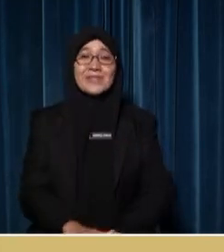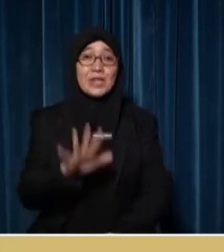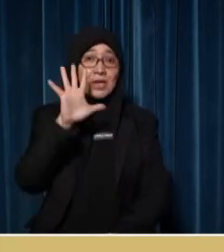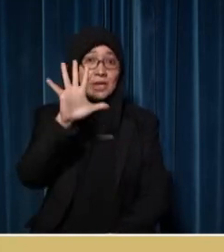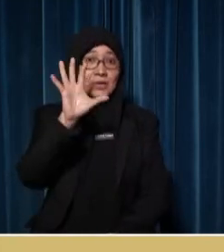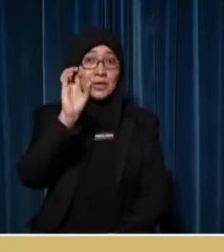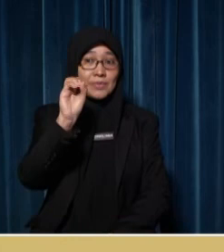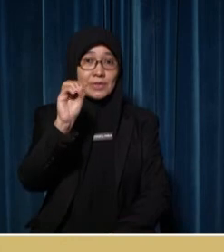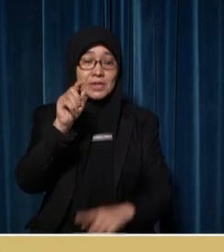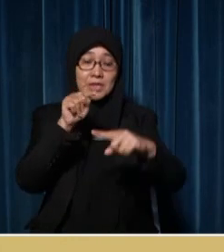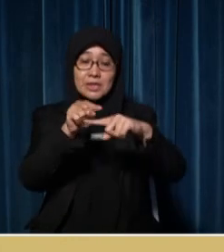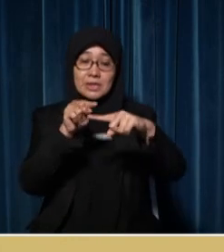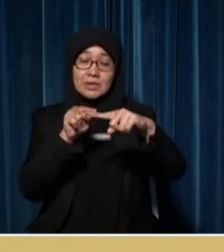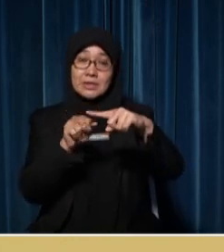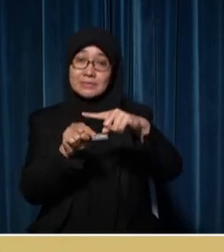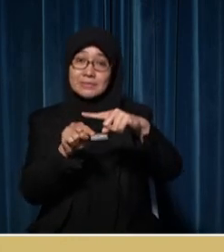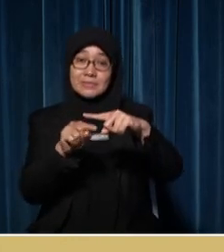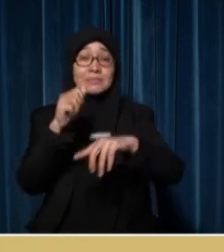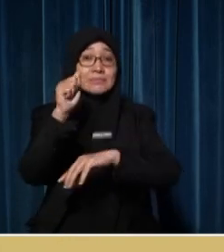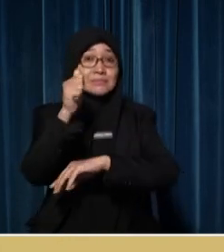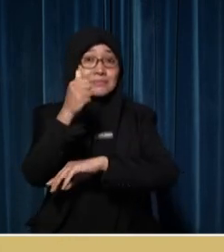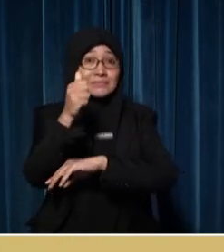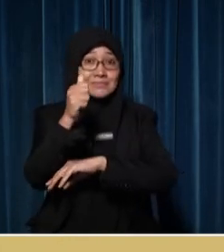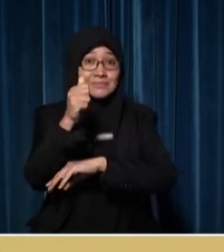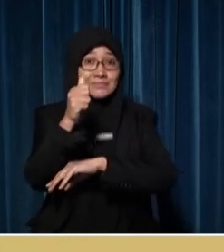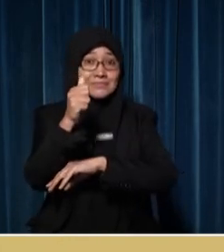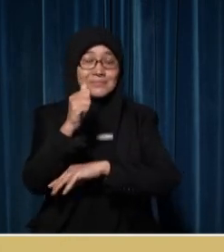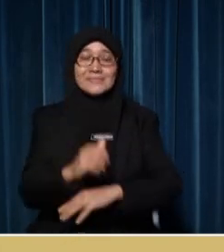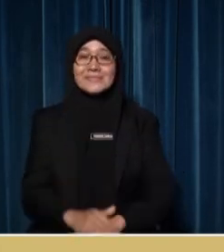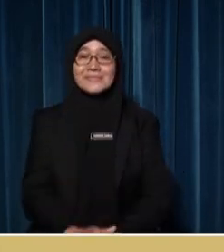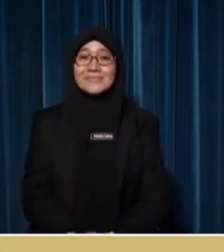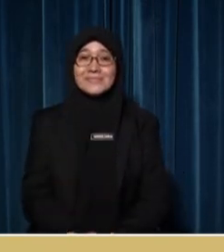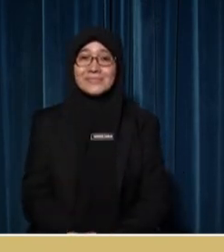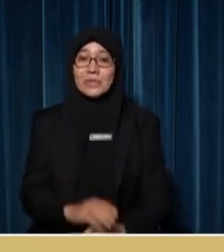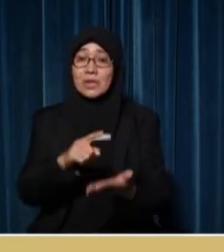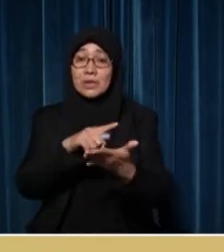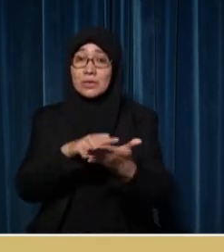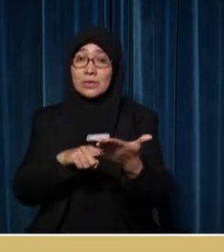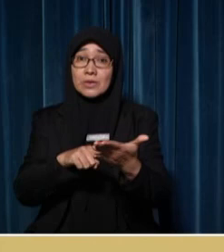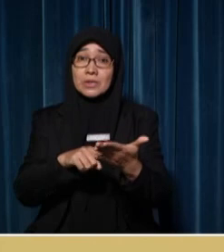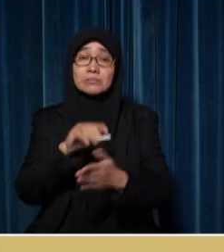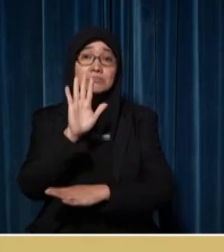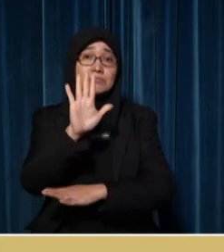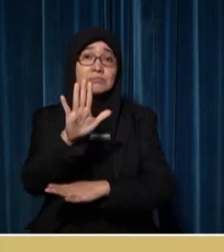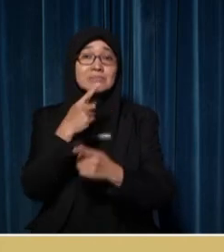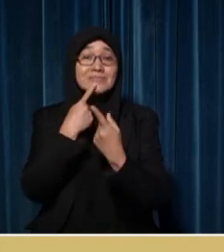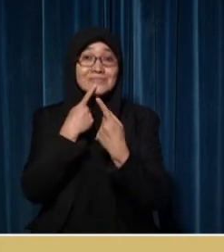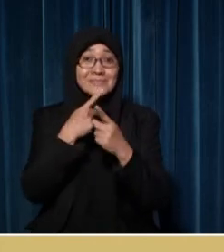50 divided by 10. What is your answer?